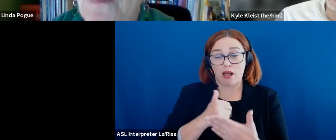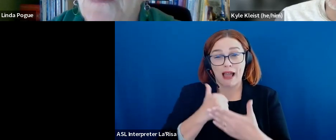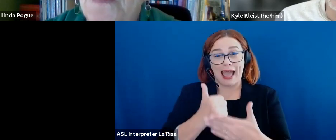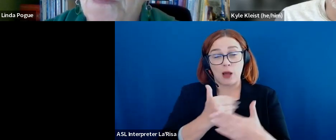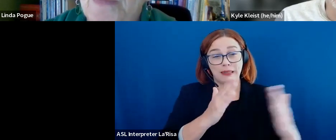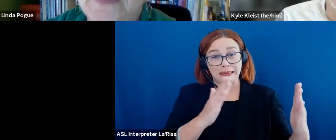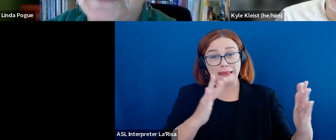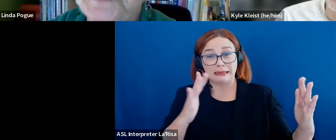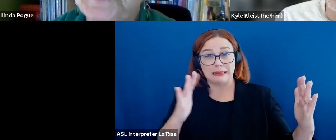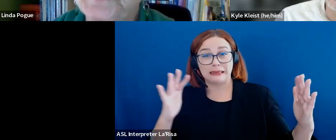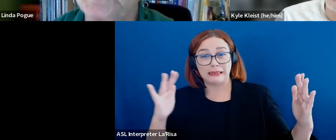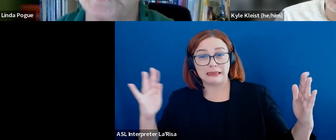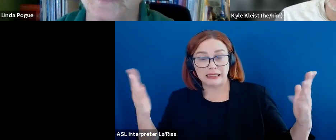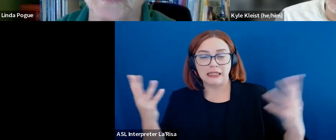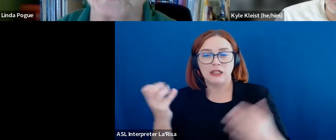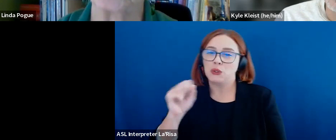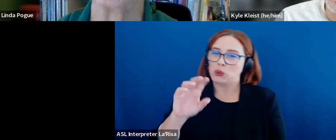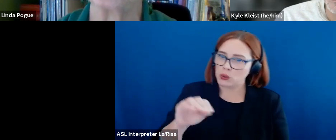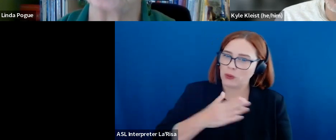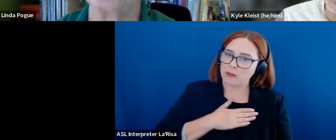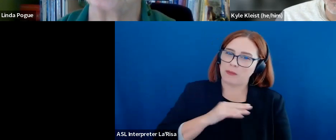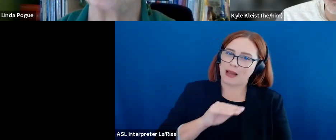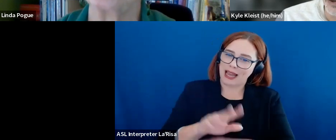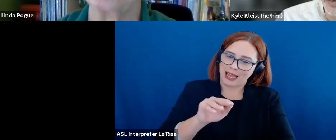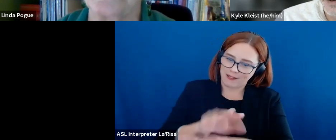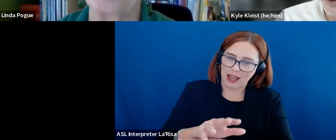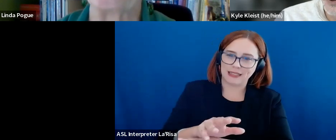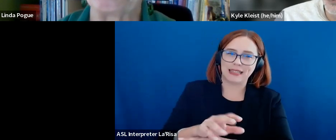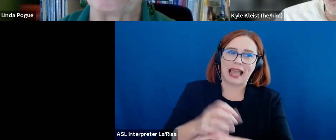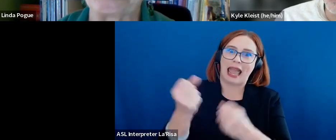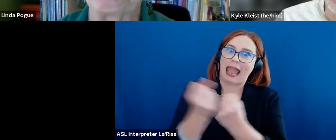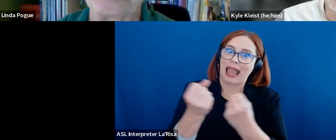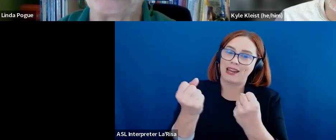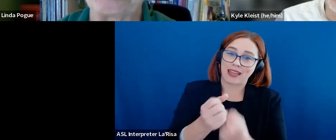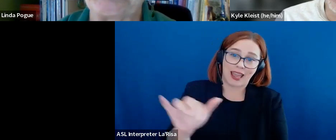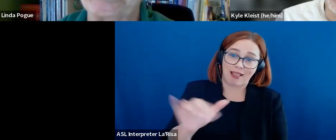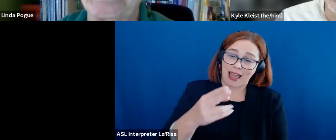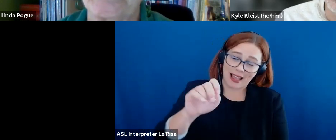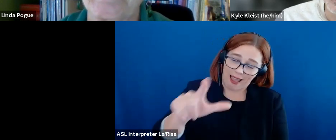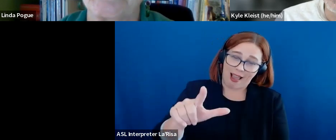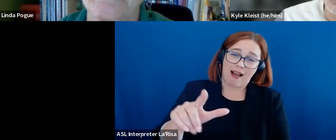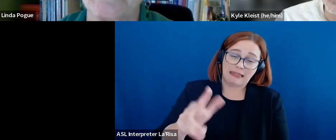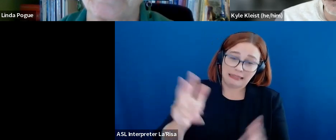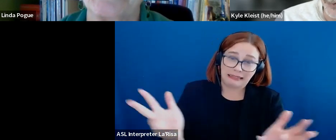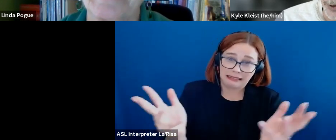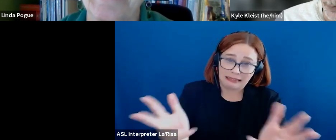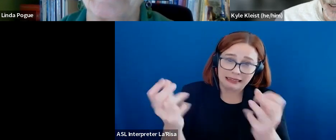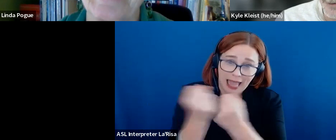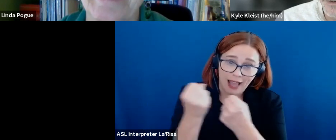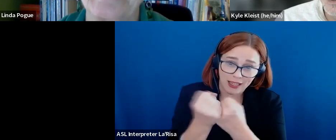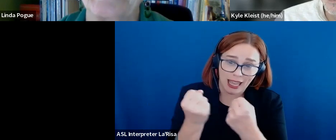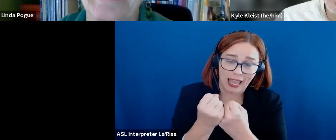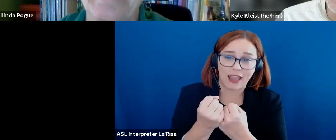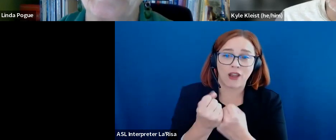advice there is, boy, let's advocate like hell when it comes to the Senate version of